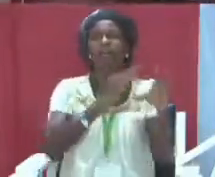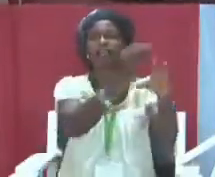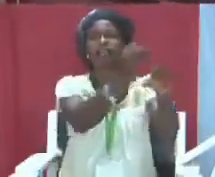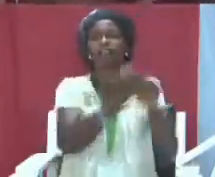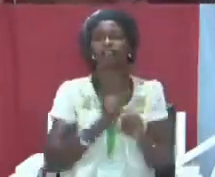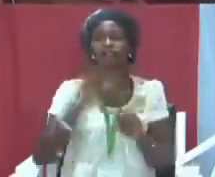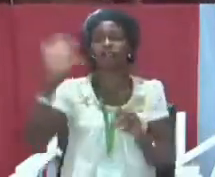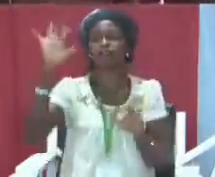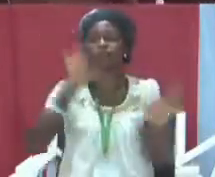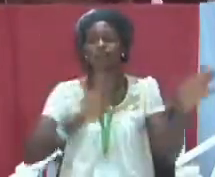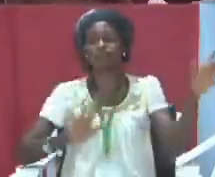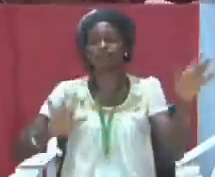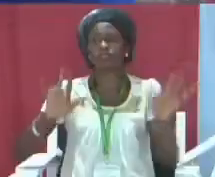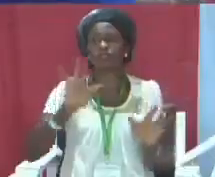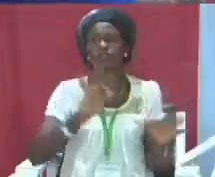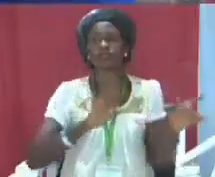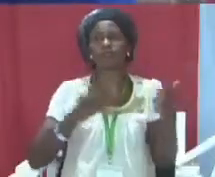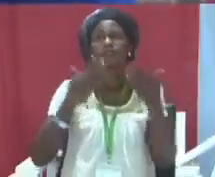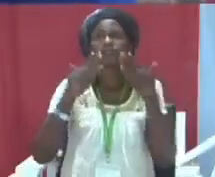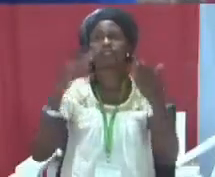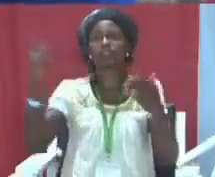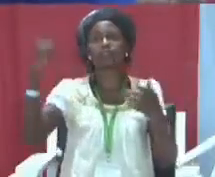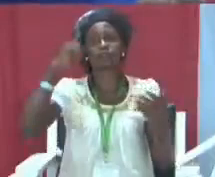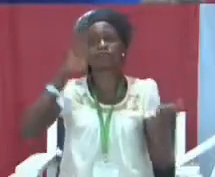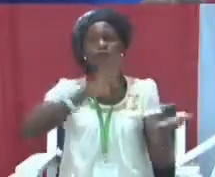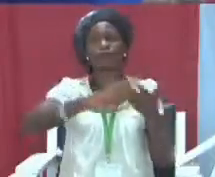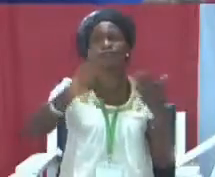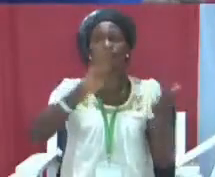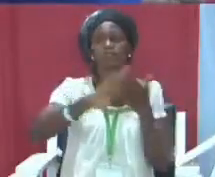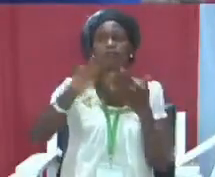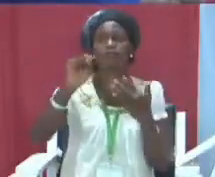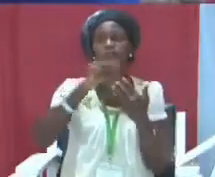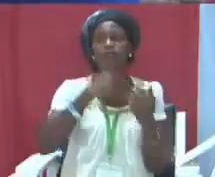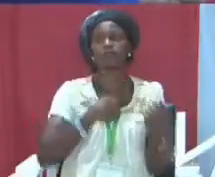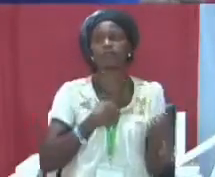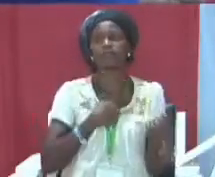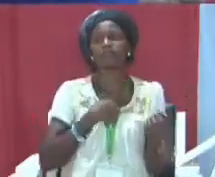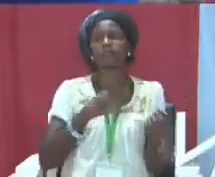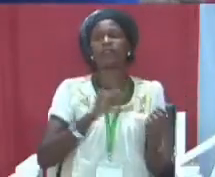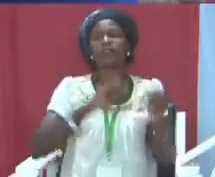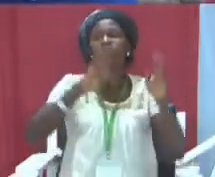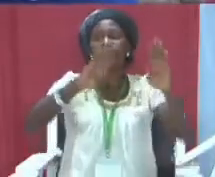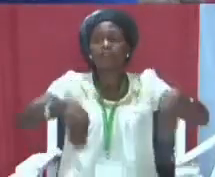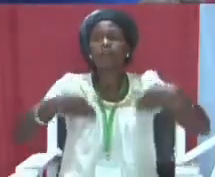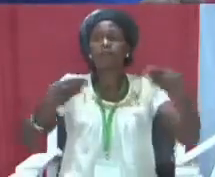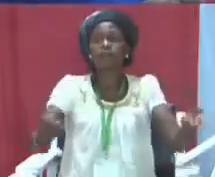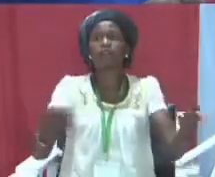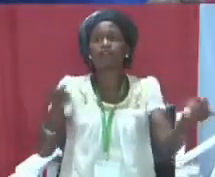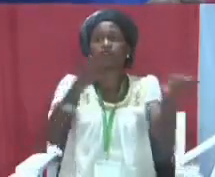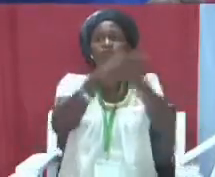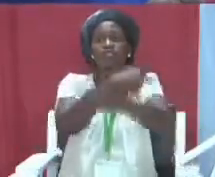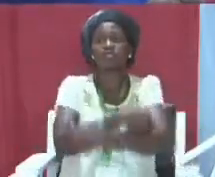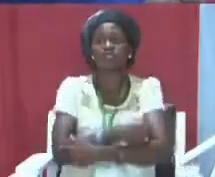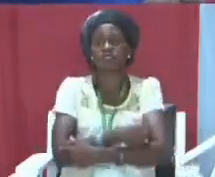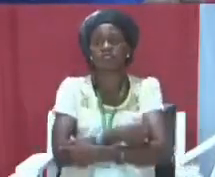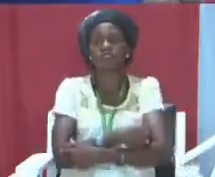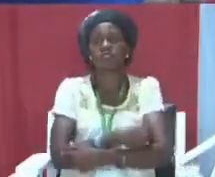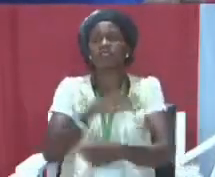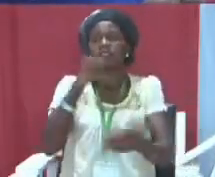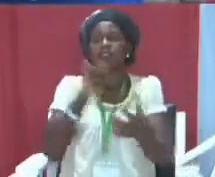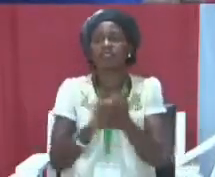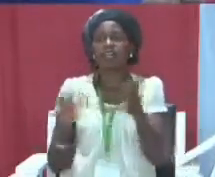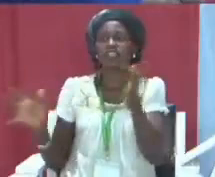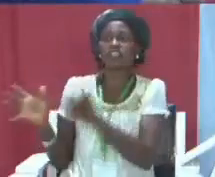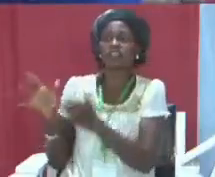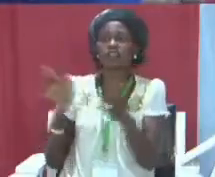your mercy. Thank you for forgiving me. I confess today that